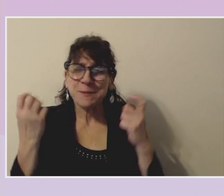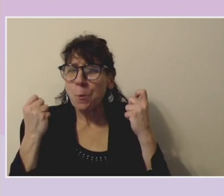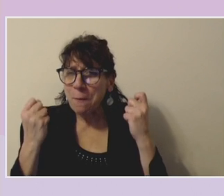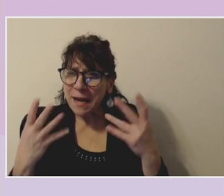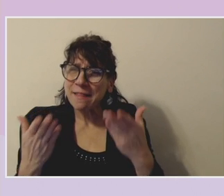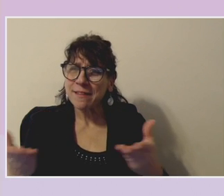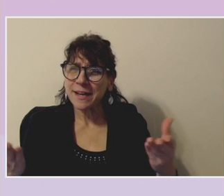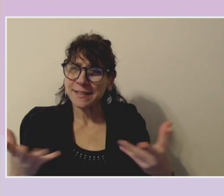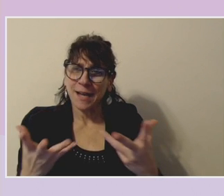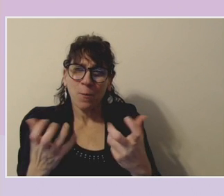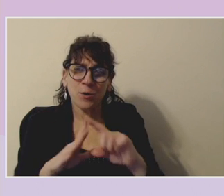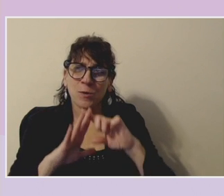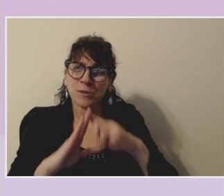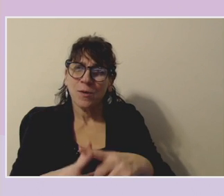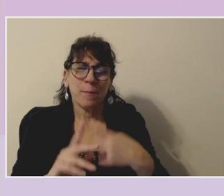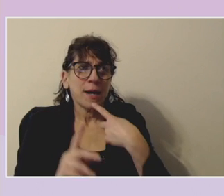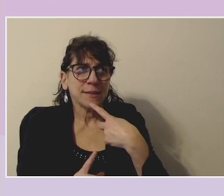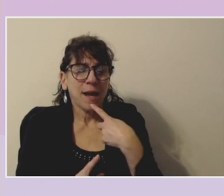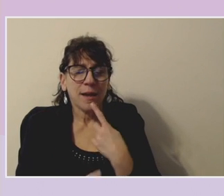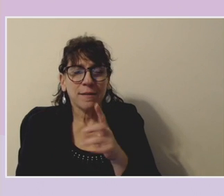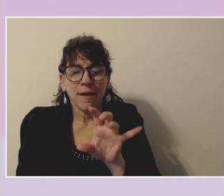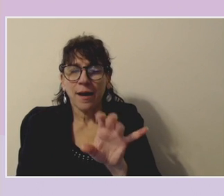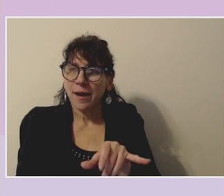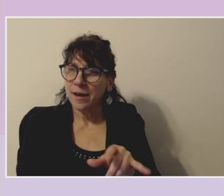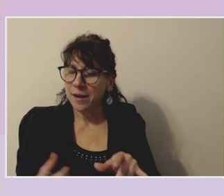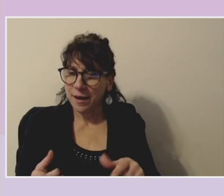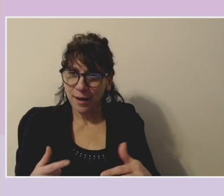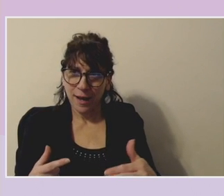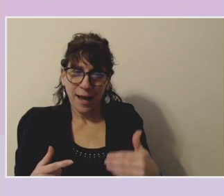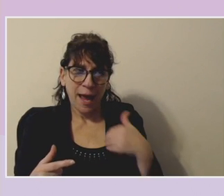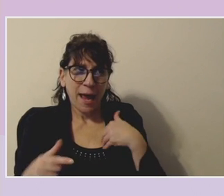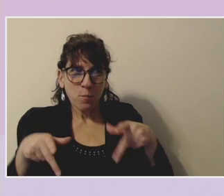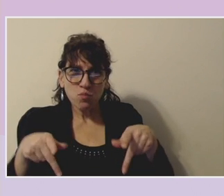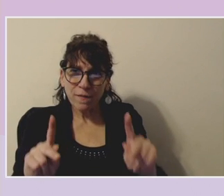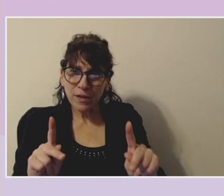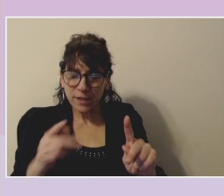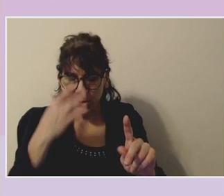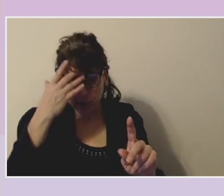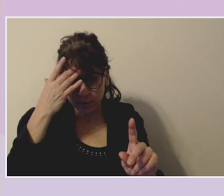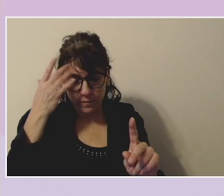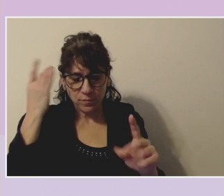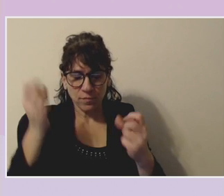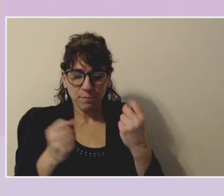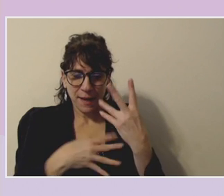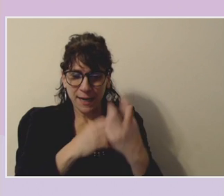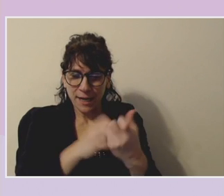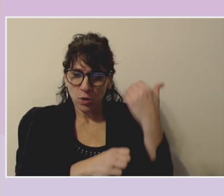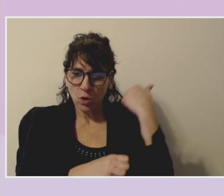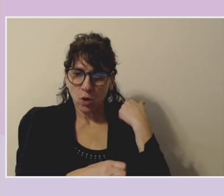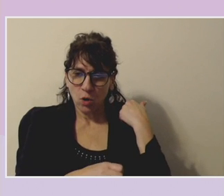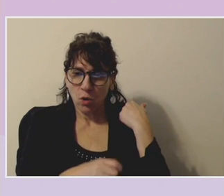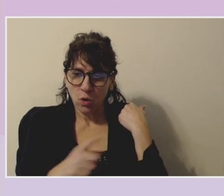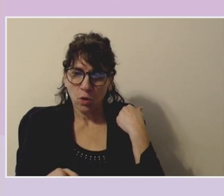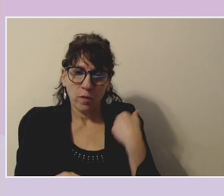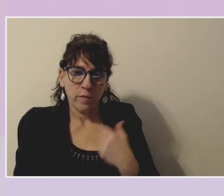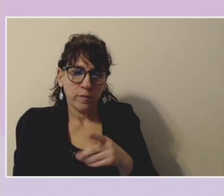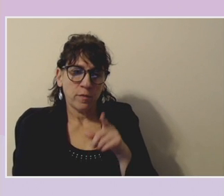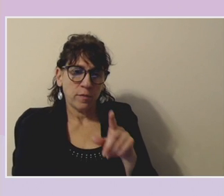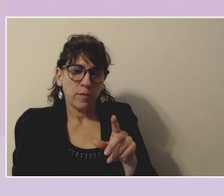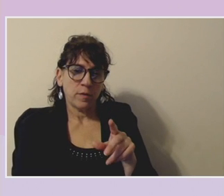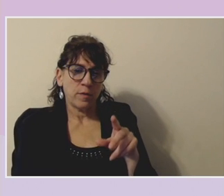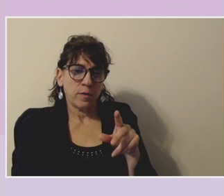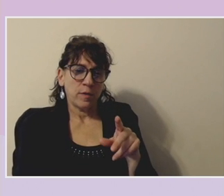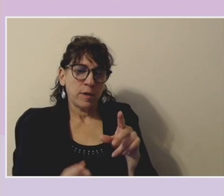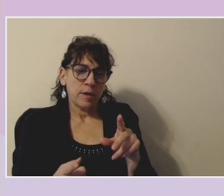to start out by saying, I had a privilege a number of years ago of serving on the Kaiser Commission on Medicaid and the